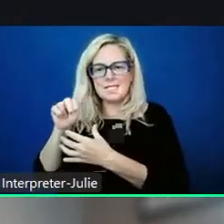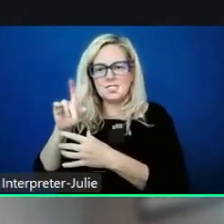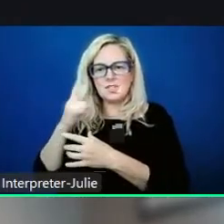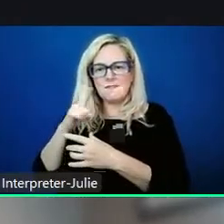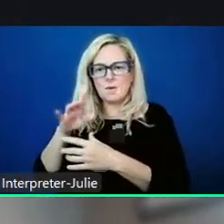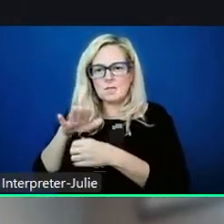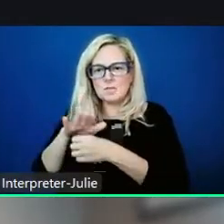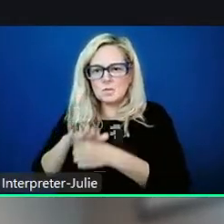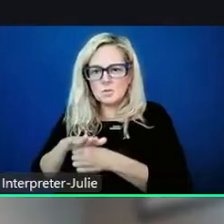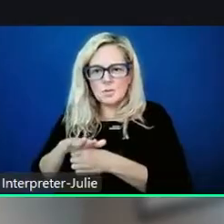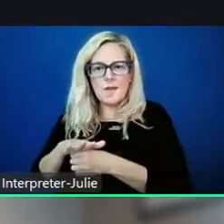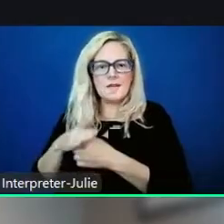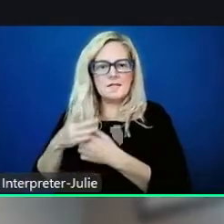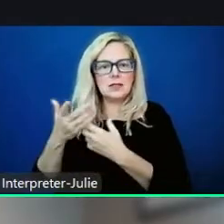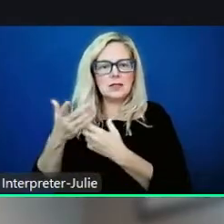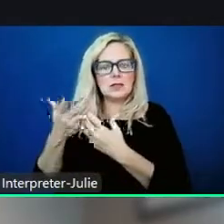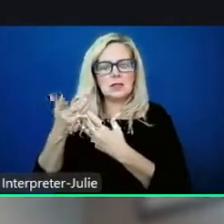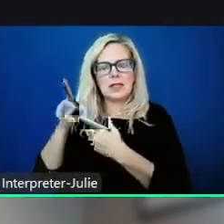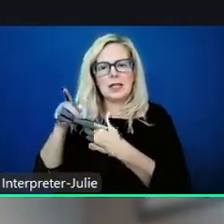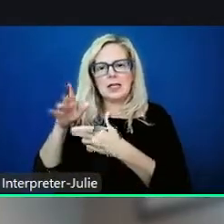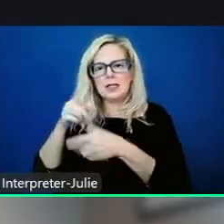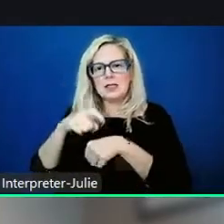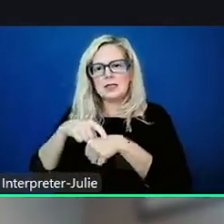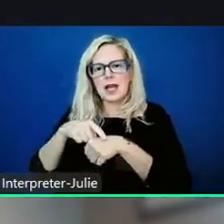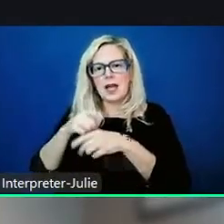clinical settings.